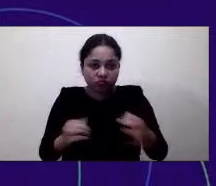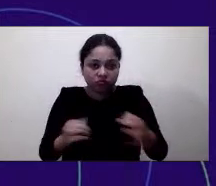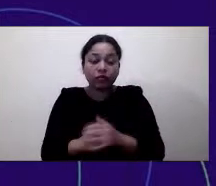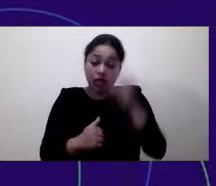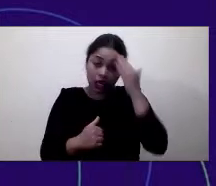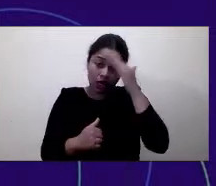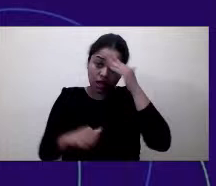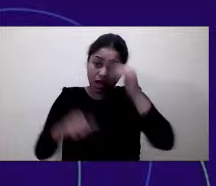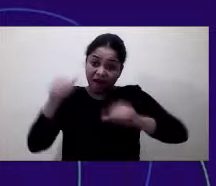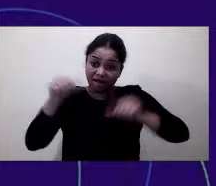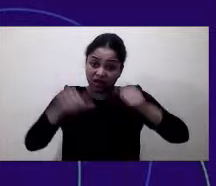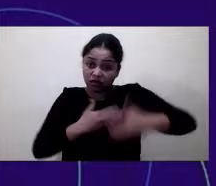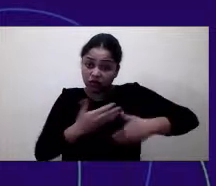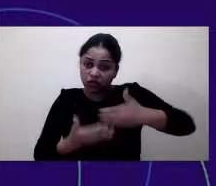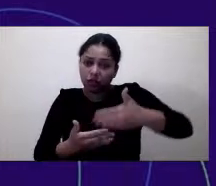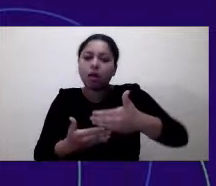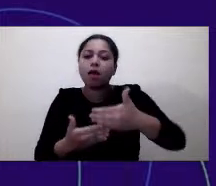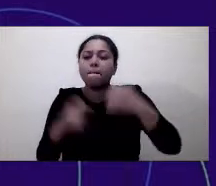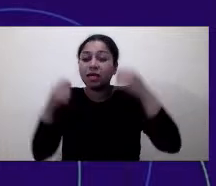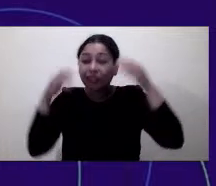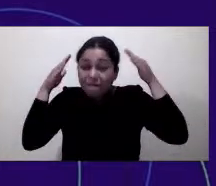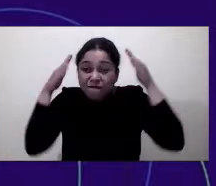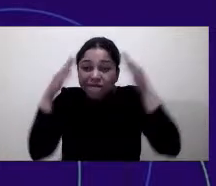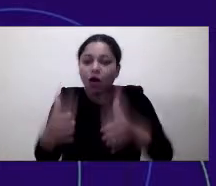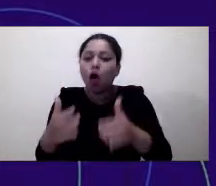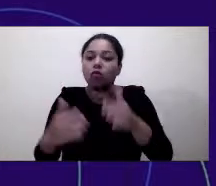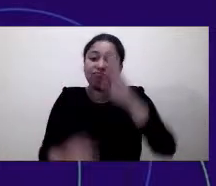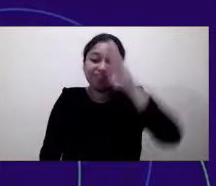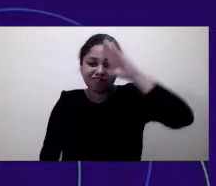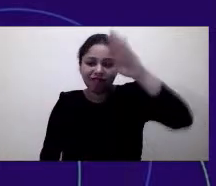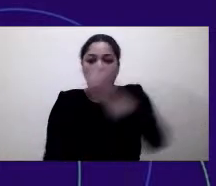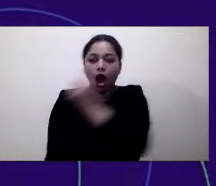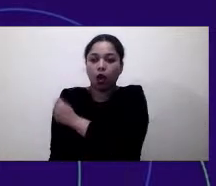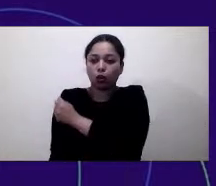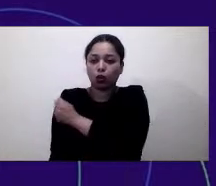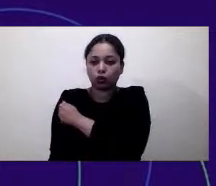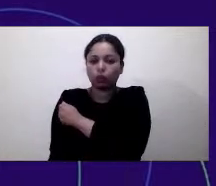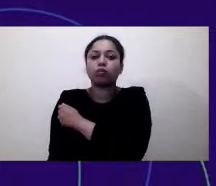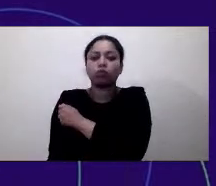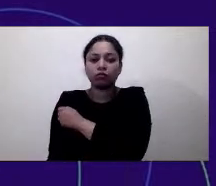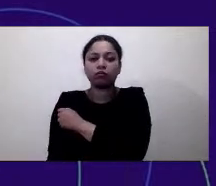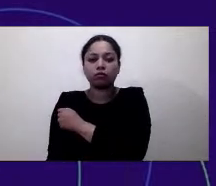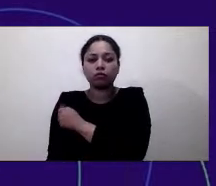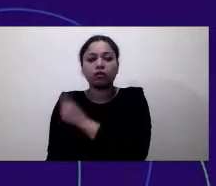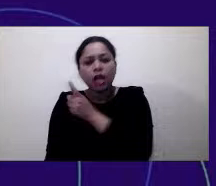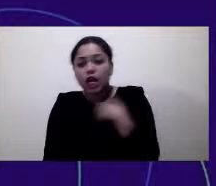be student-centered and will collect direct evidence.